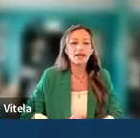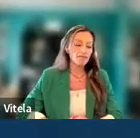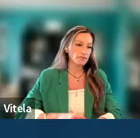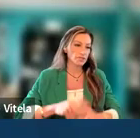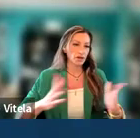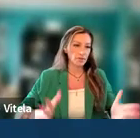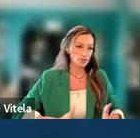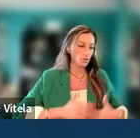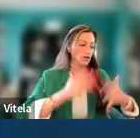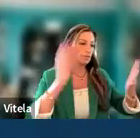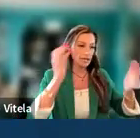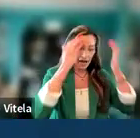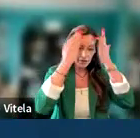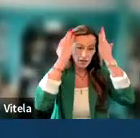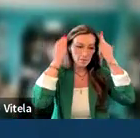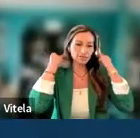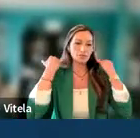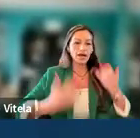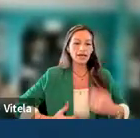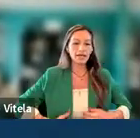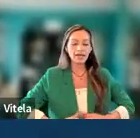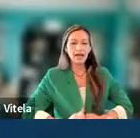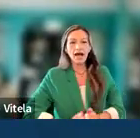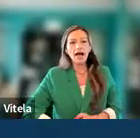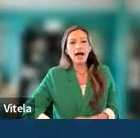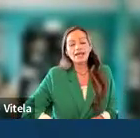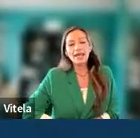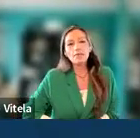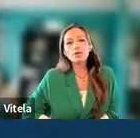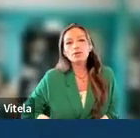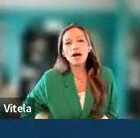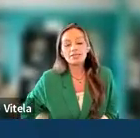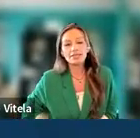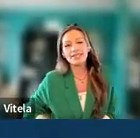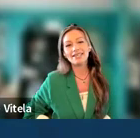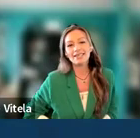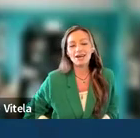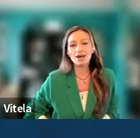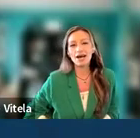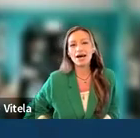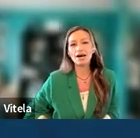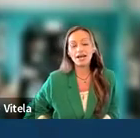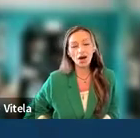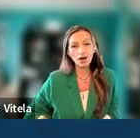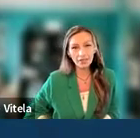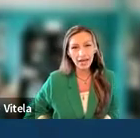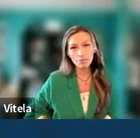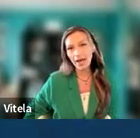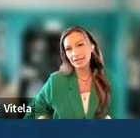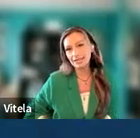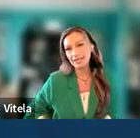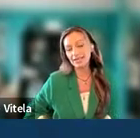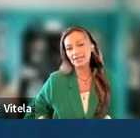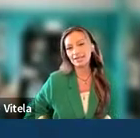With my love for sharing my story and being out loud about sobriety, I came across an